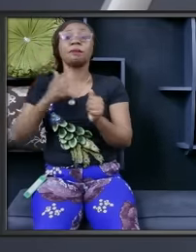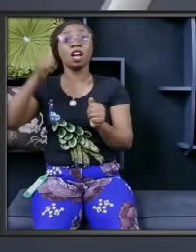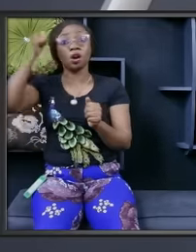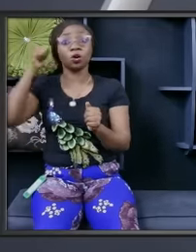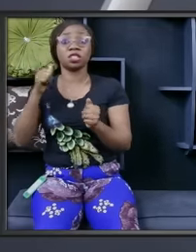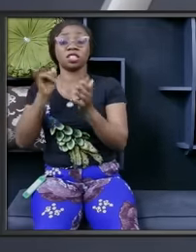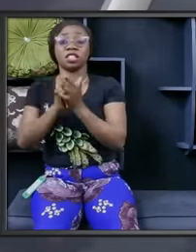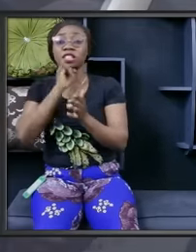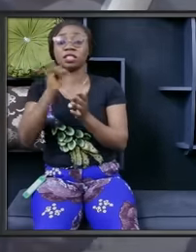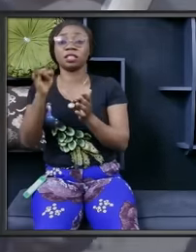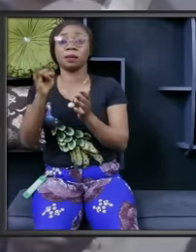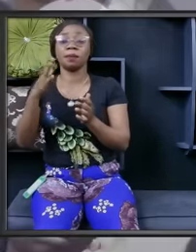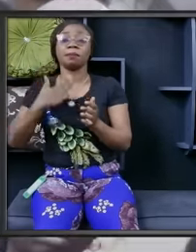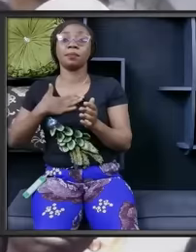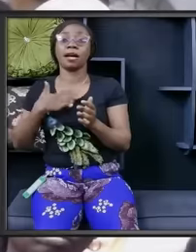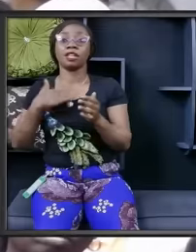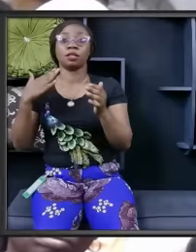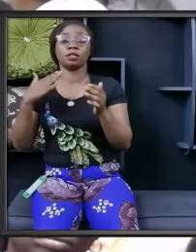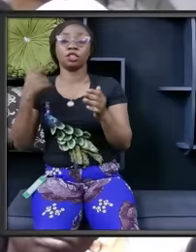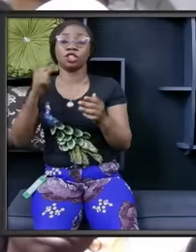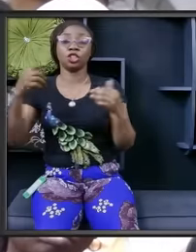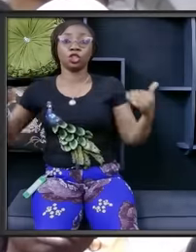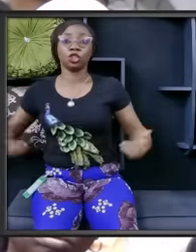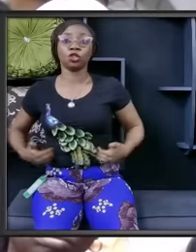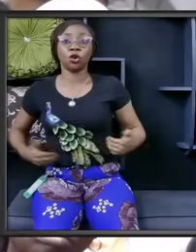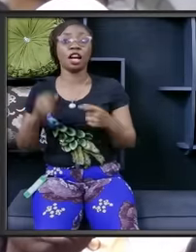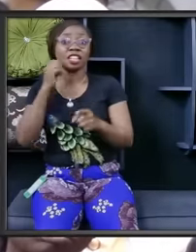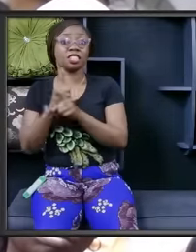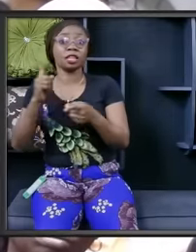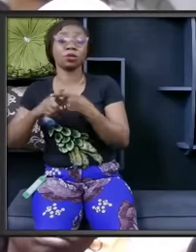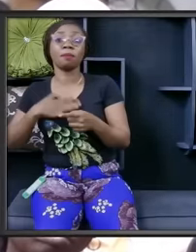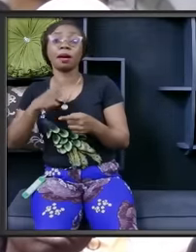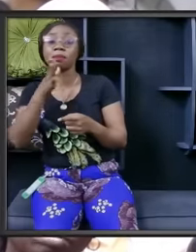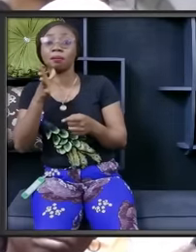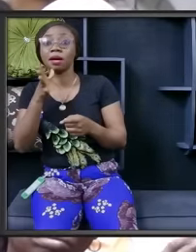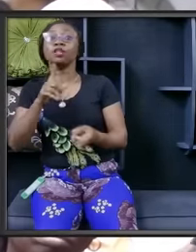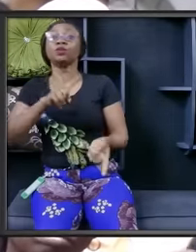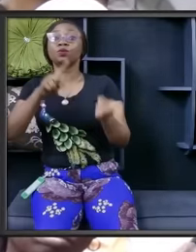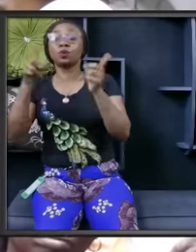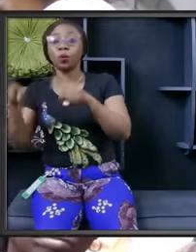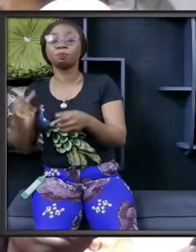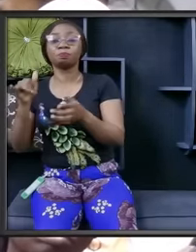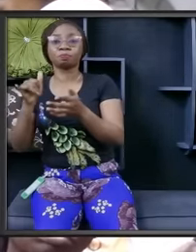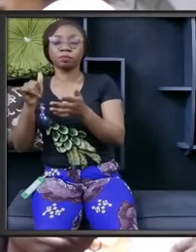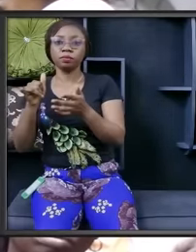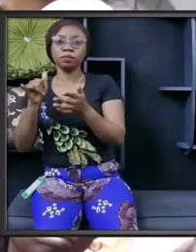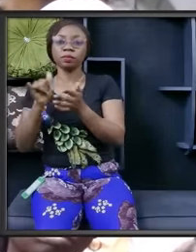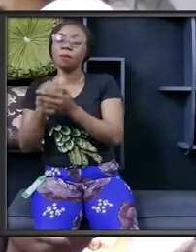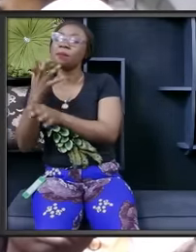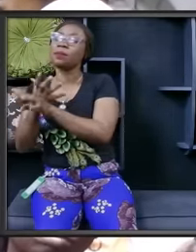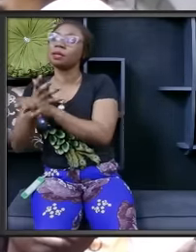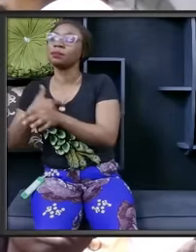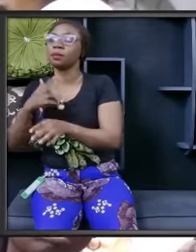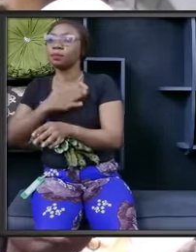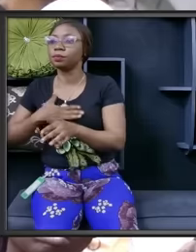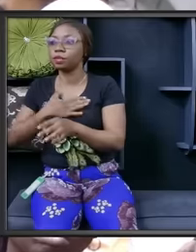my younger sister to my mother, come my house from Kaliki Road. That time where win chairman, come beg me say make I